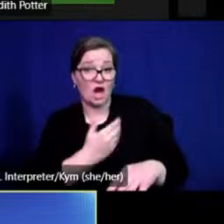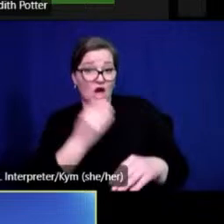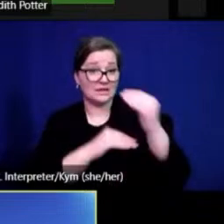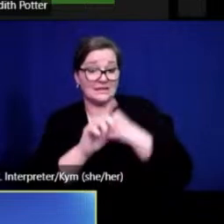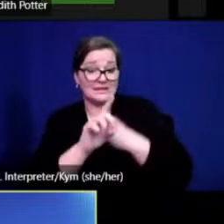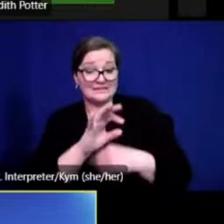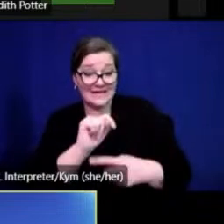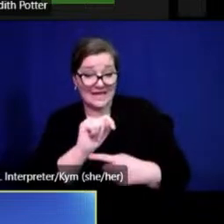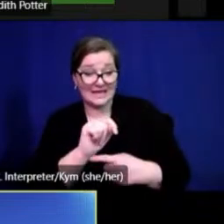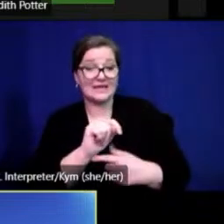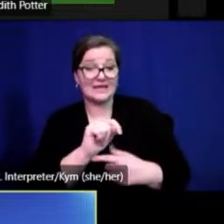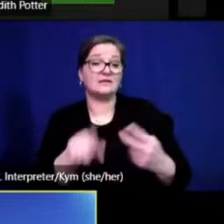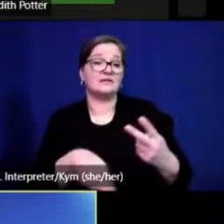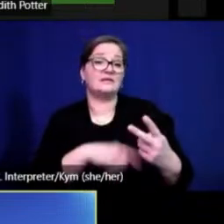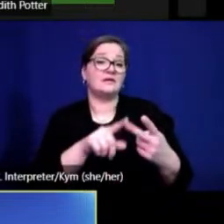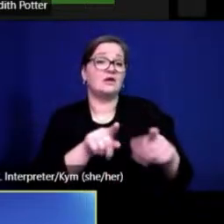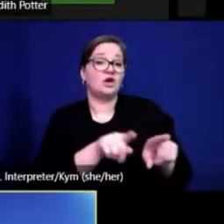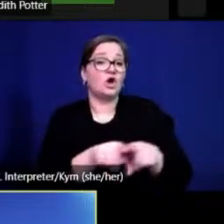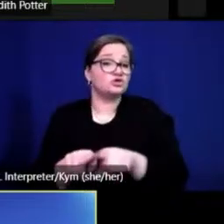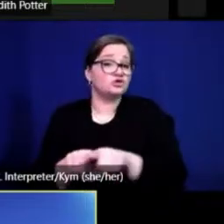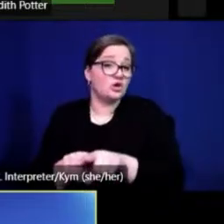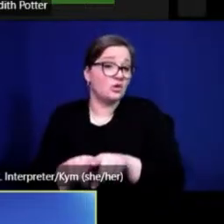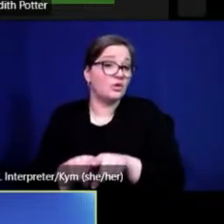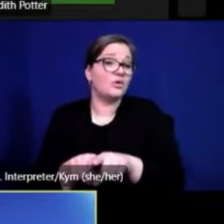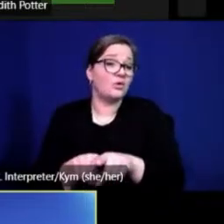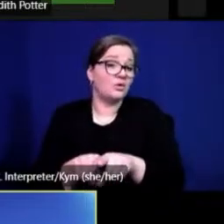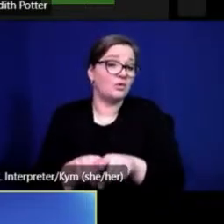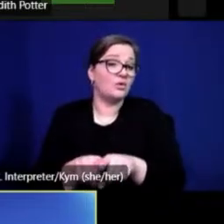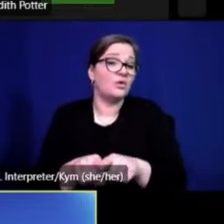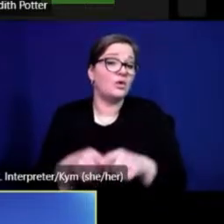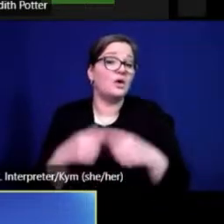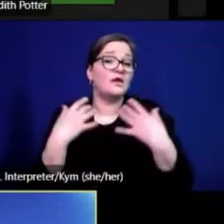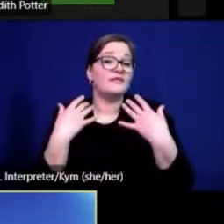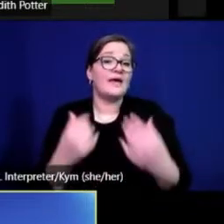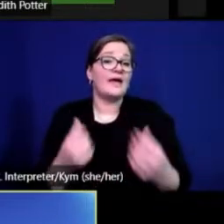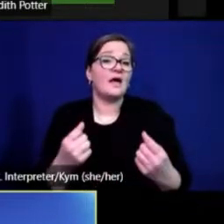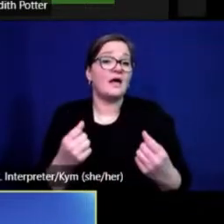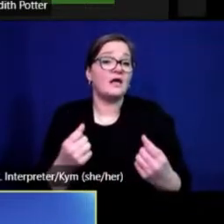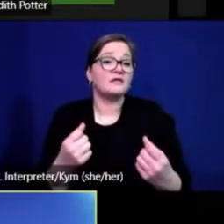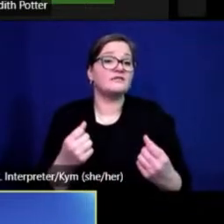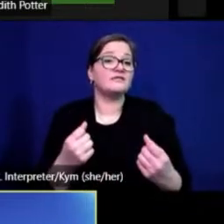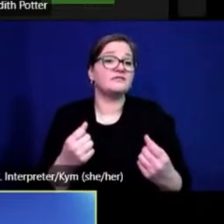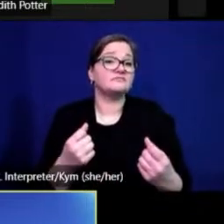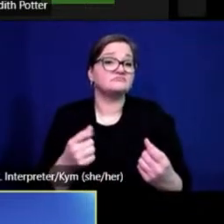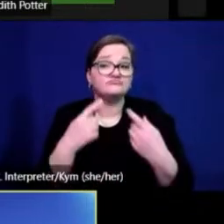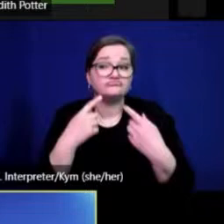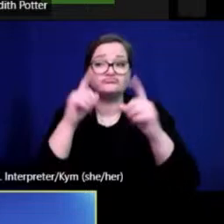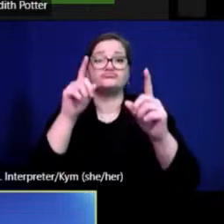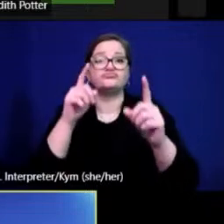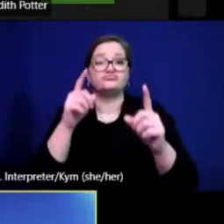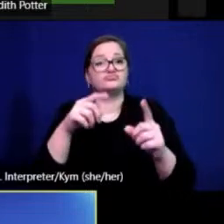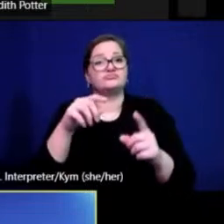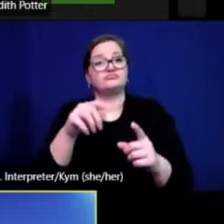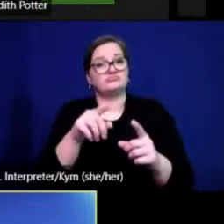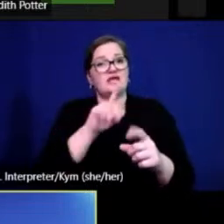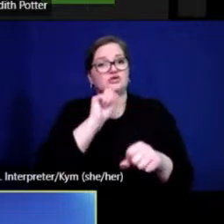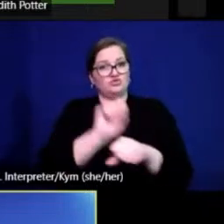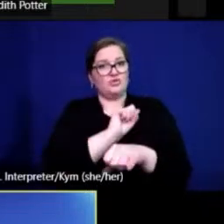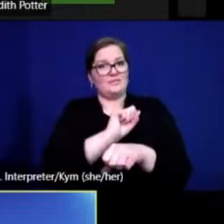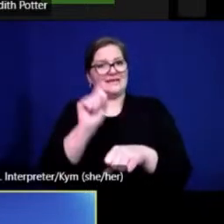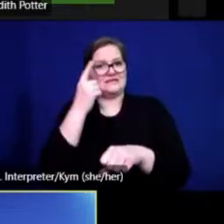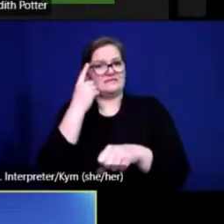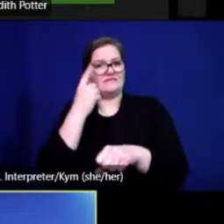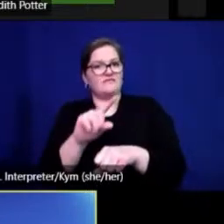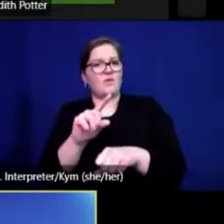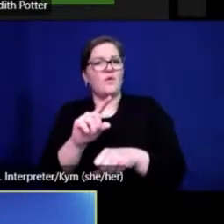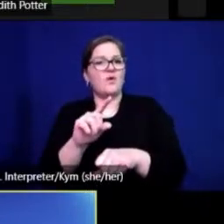looking at the efficacy, the health efficacy of protein bars and protein drinks. If either of